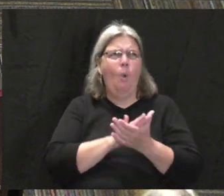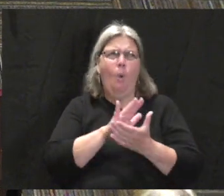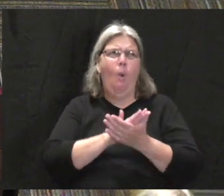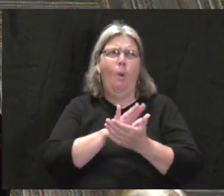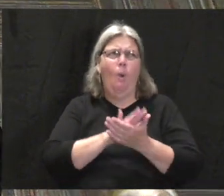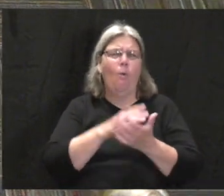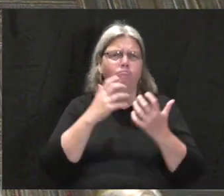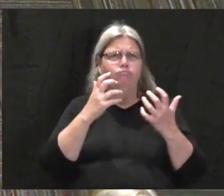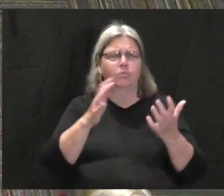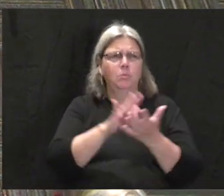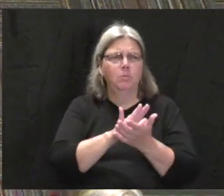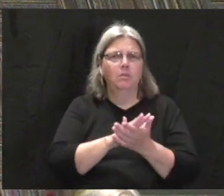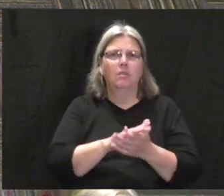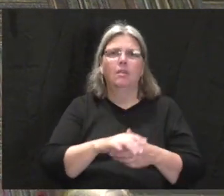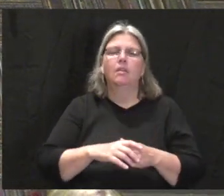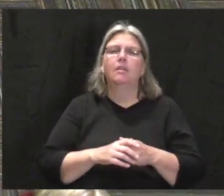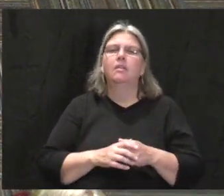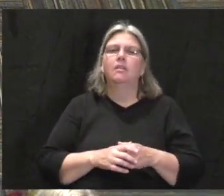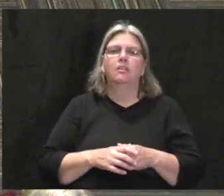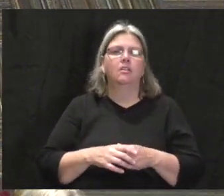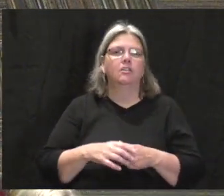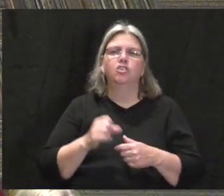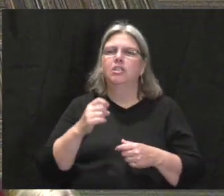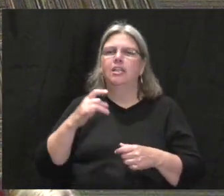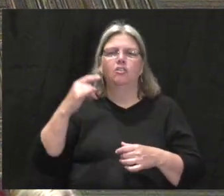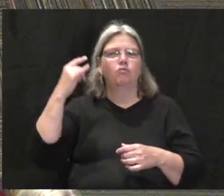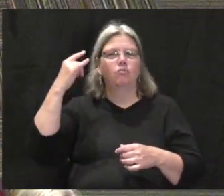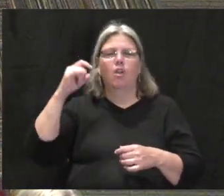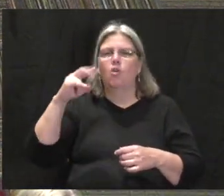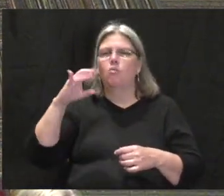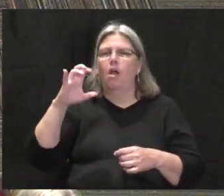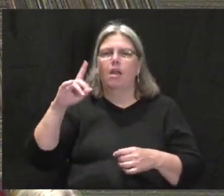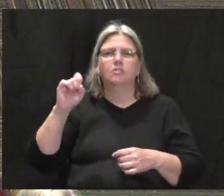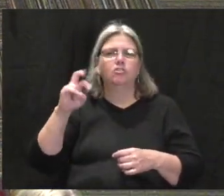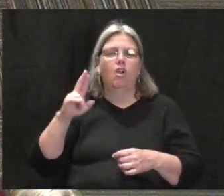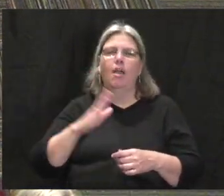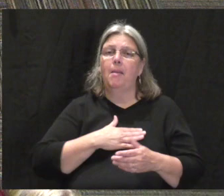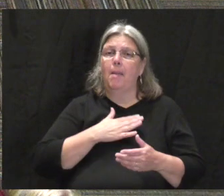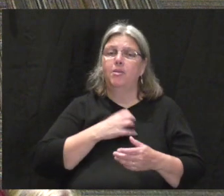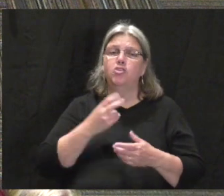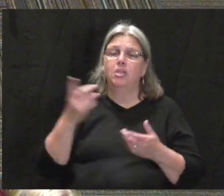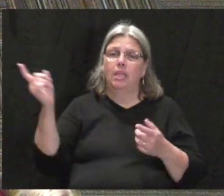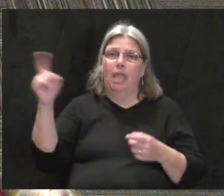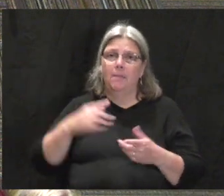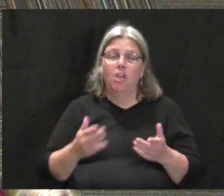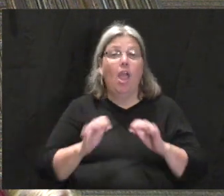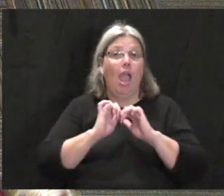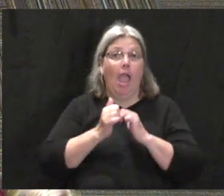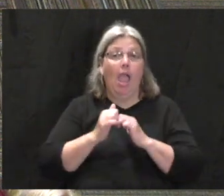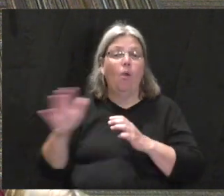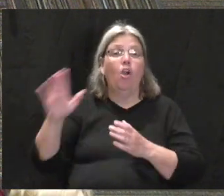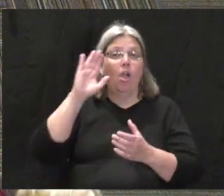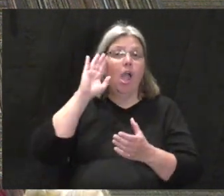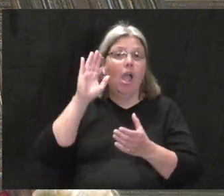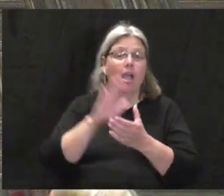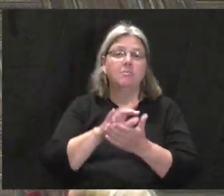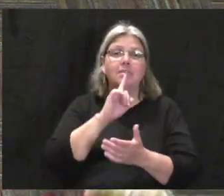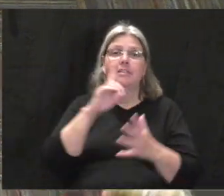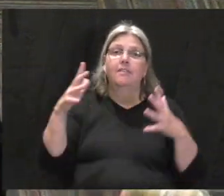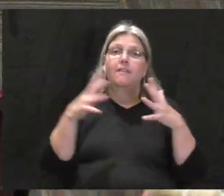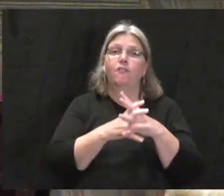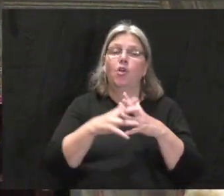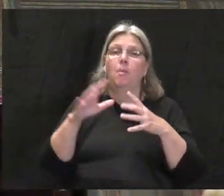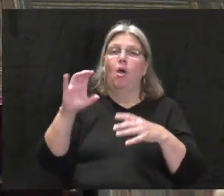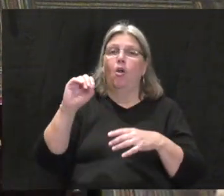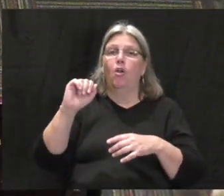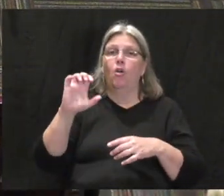coach at Central High School. And I think our Fulton principal just left, so nothing against Fulton, but he happens to be at Central. So we're